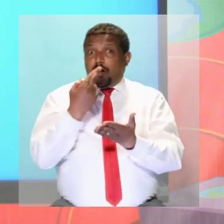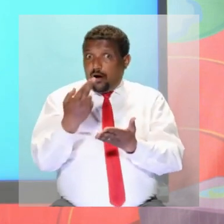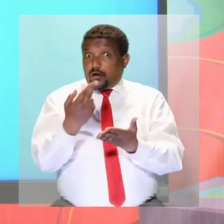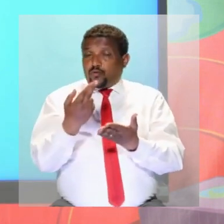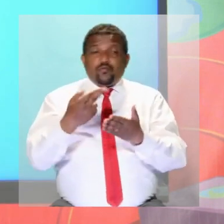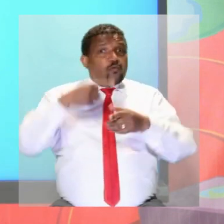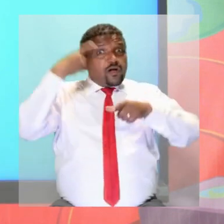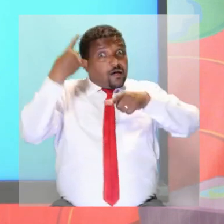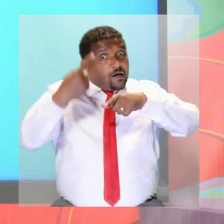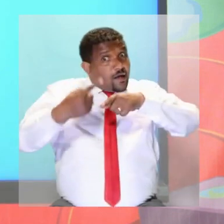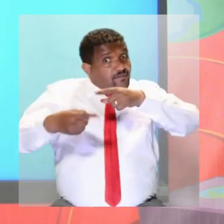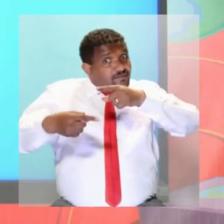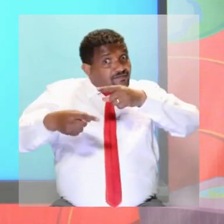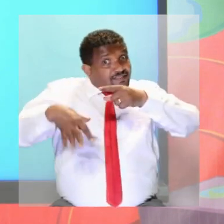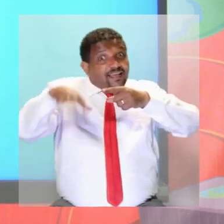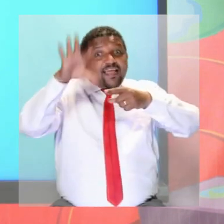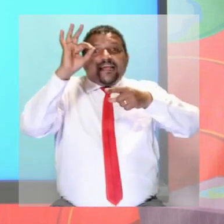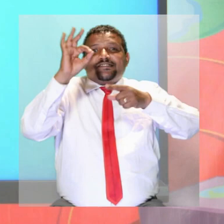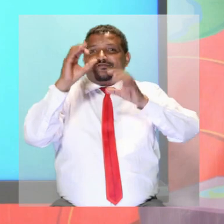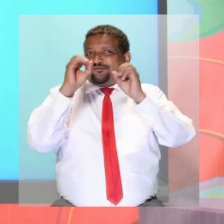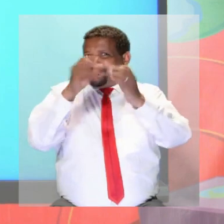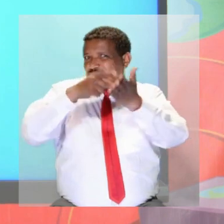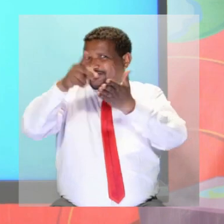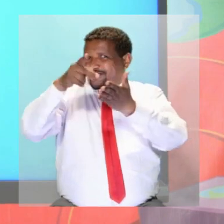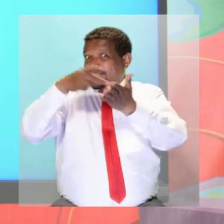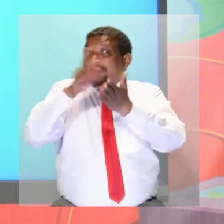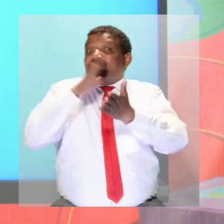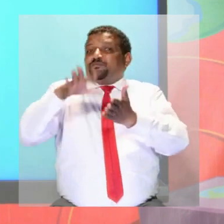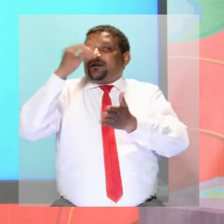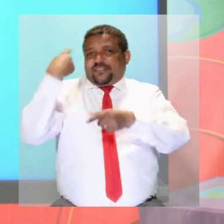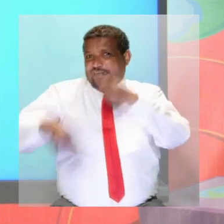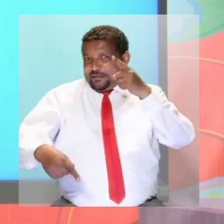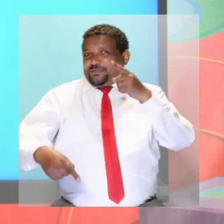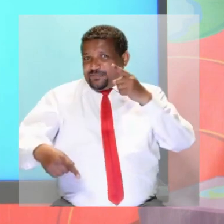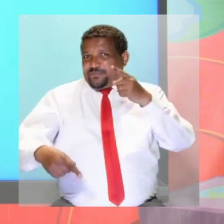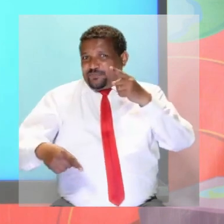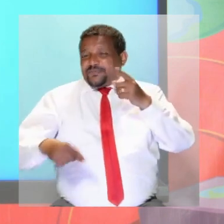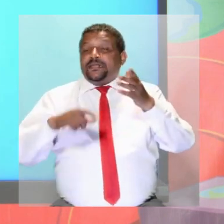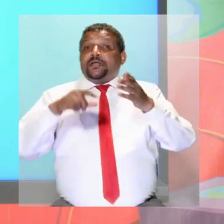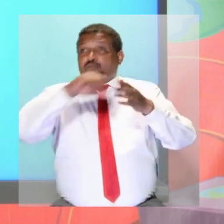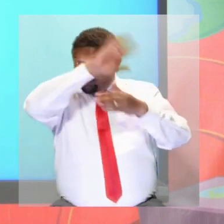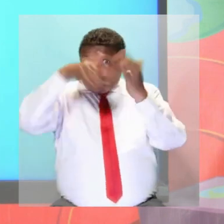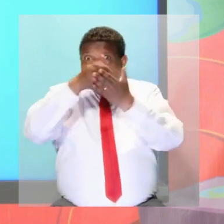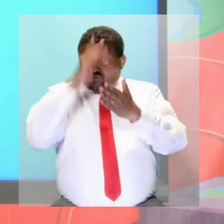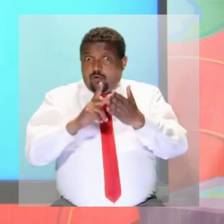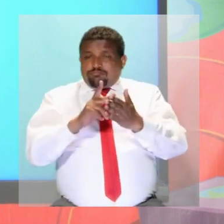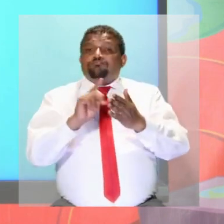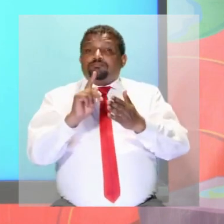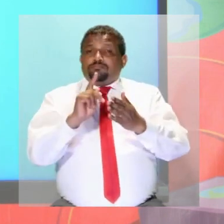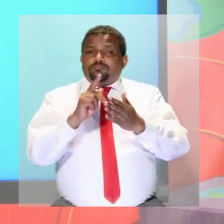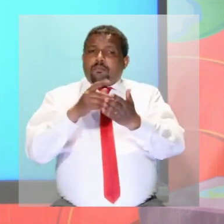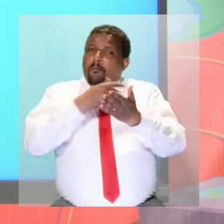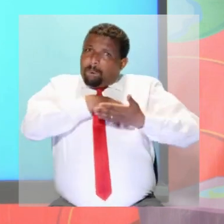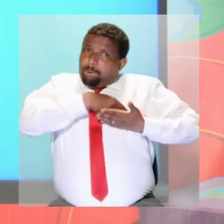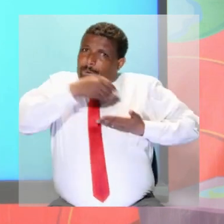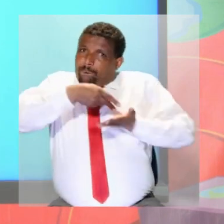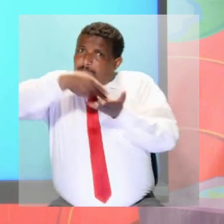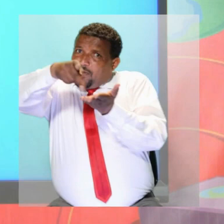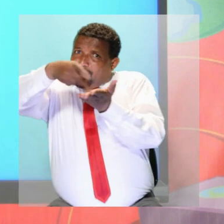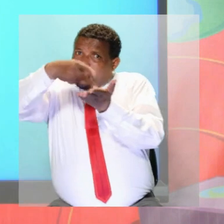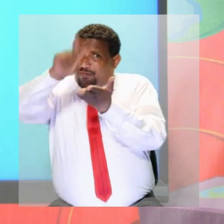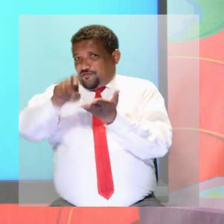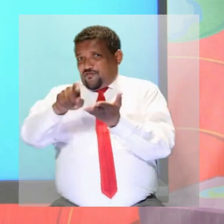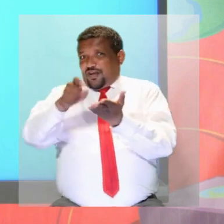we cannot get at zero cost, or everybody is expected to make payments to get